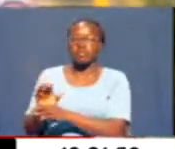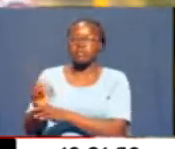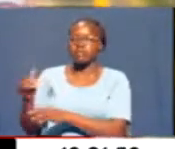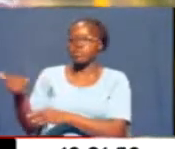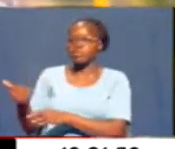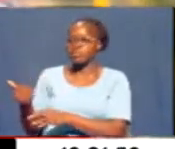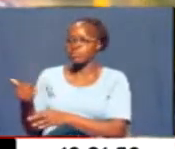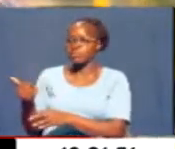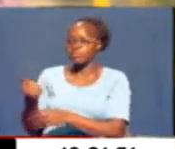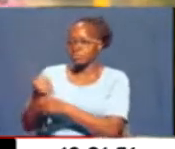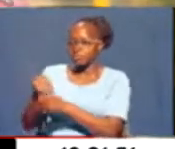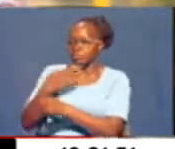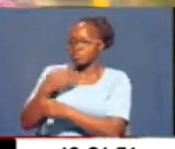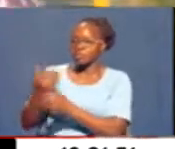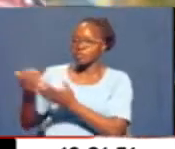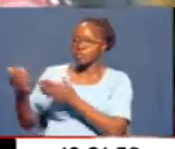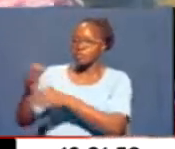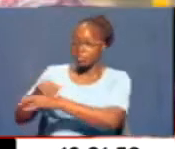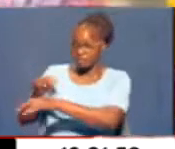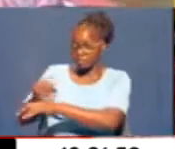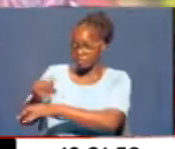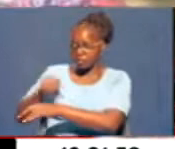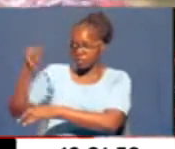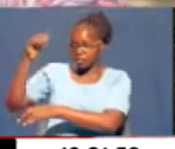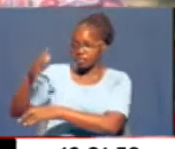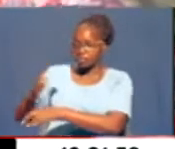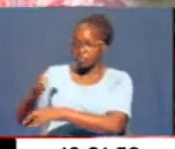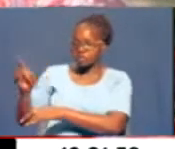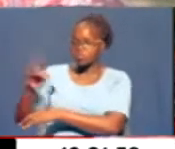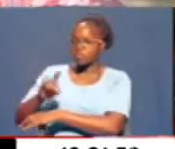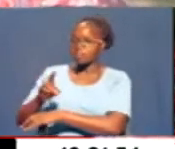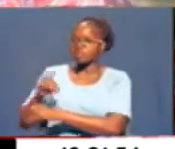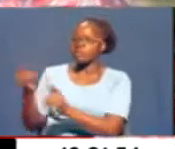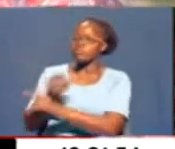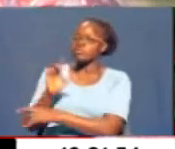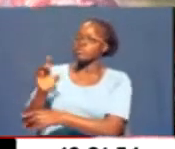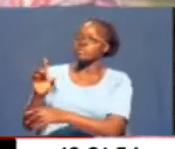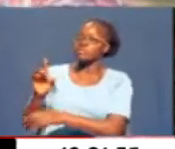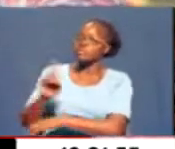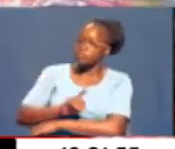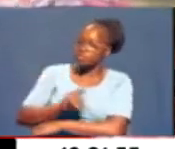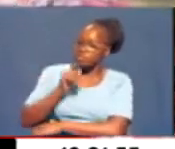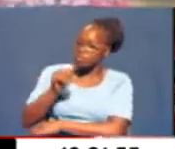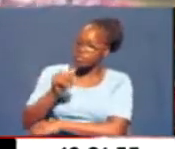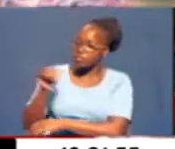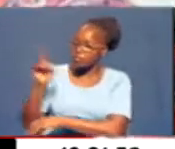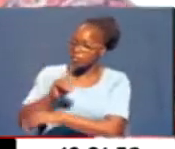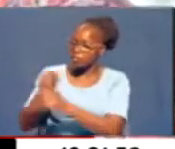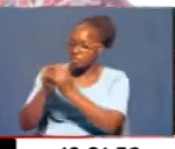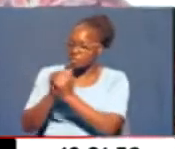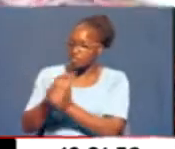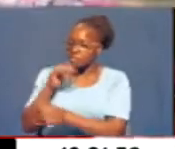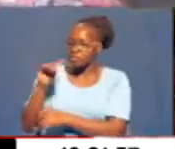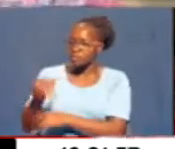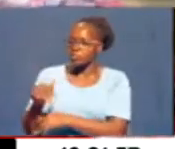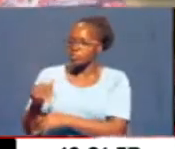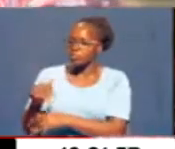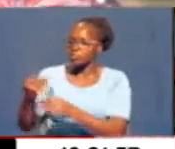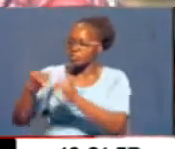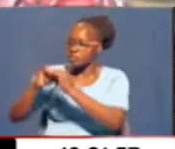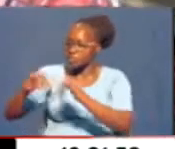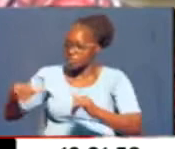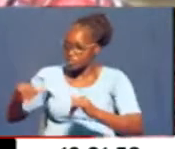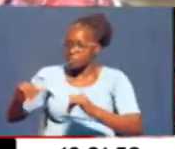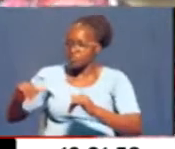want to call the politician, let it be done on a day not of the day of worship, so that they can distinguish between